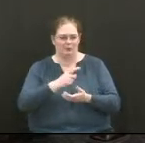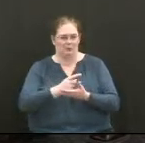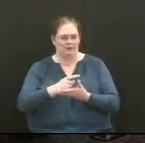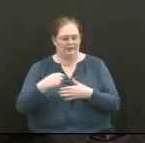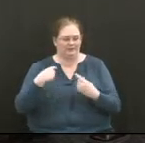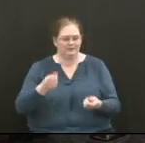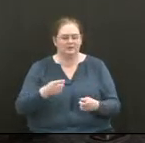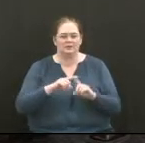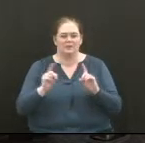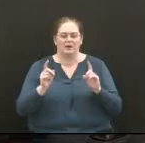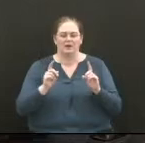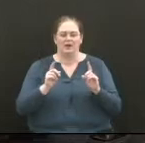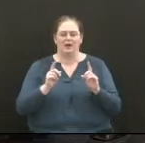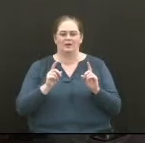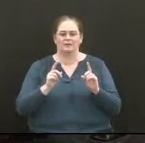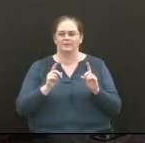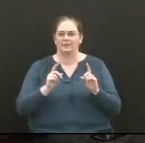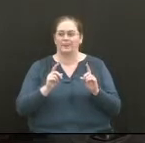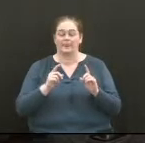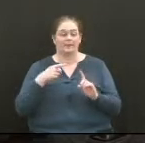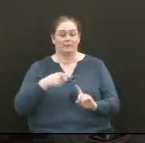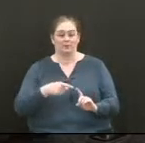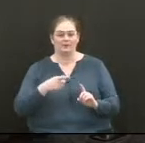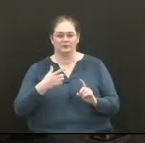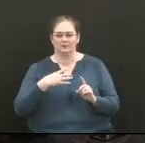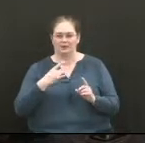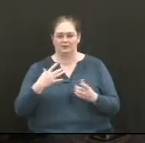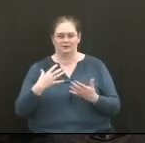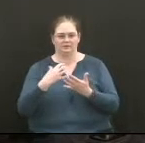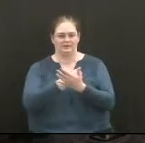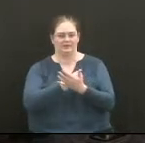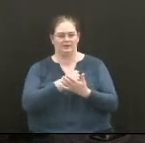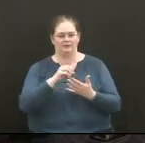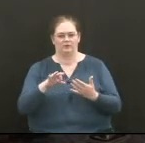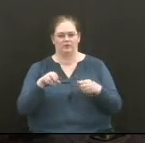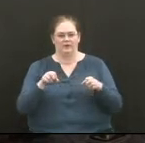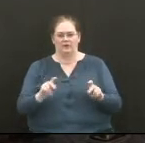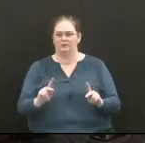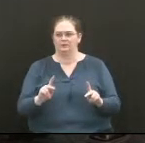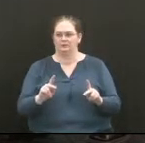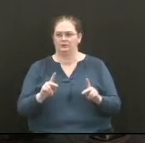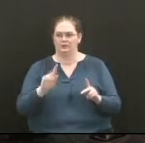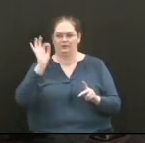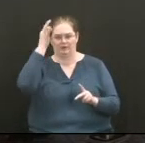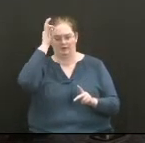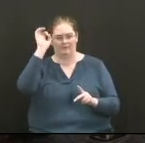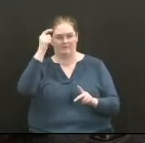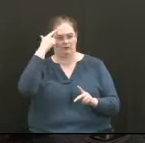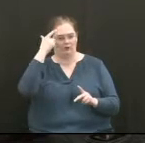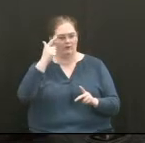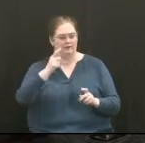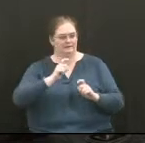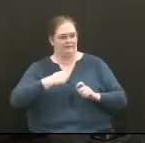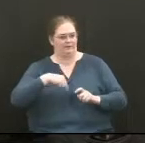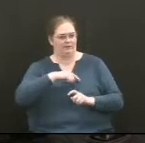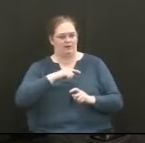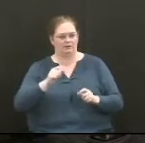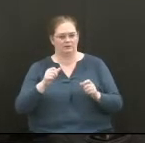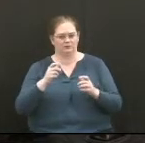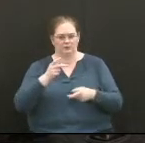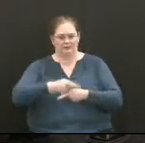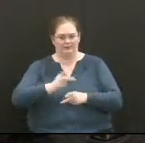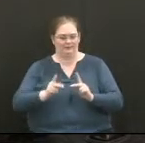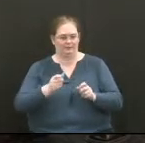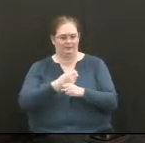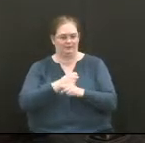but the essence of it is we'd like to take advantage of the opportunity that the federal government is giving us to keep people